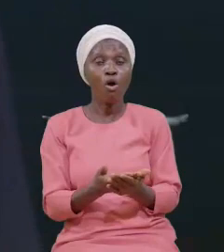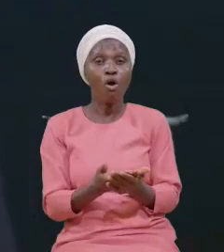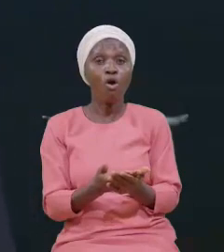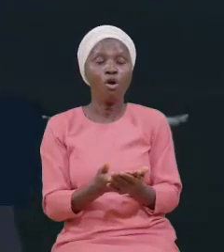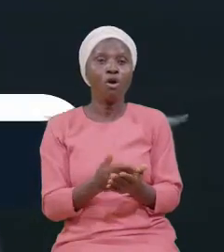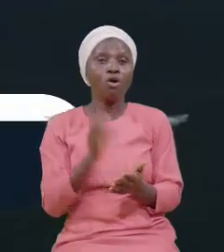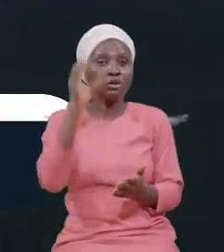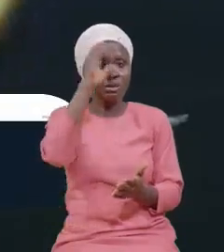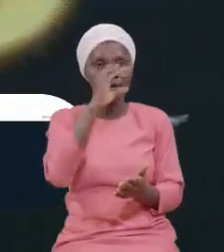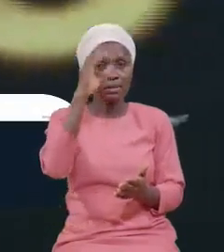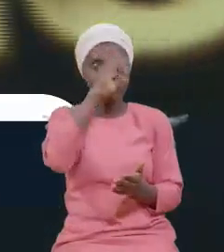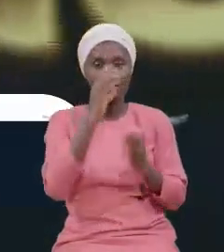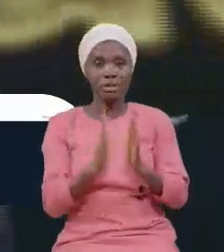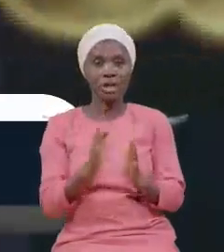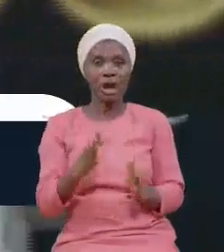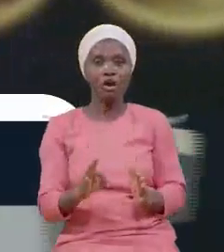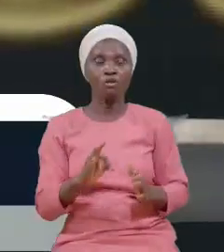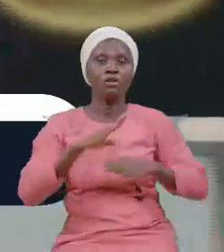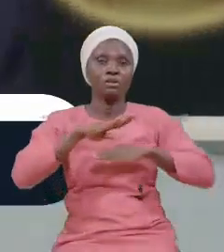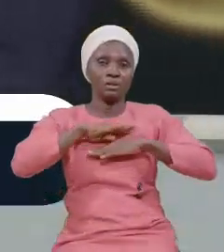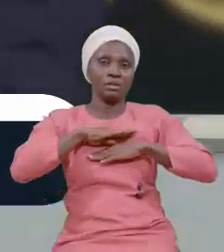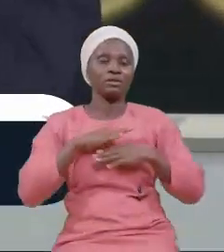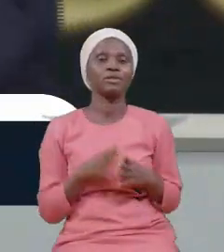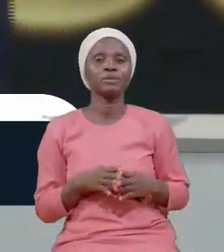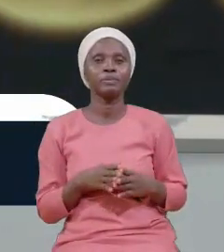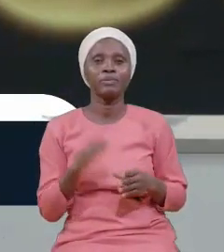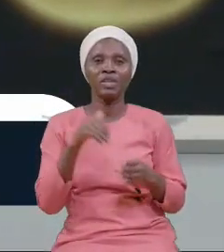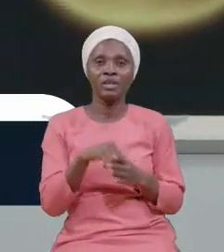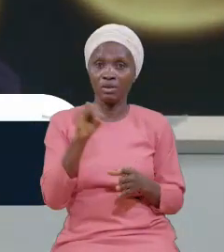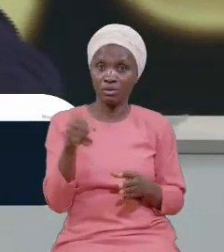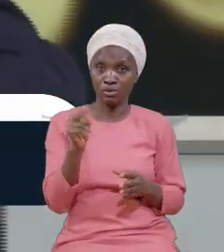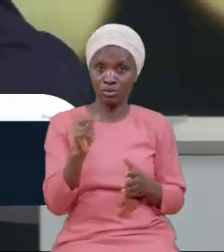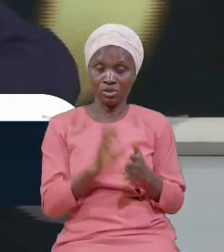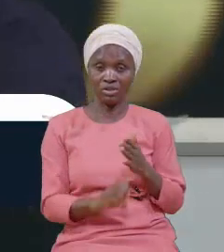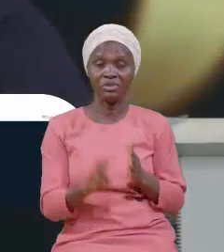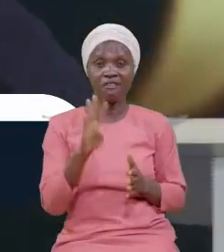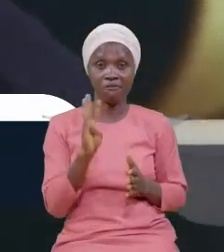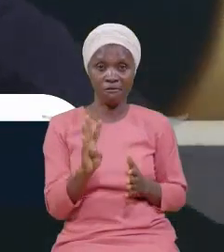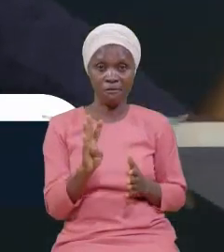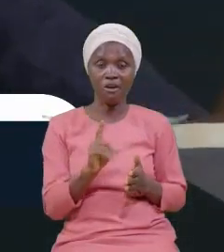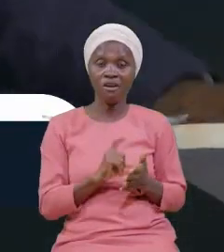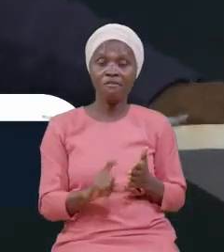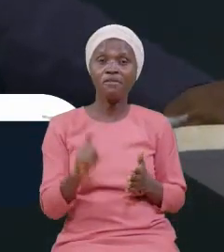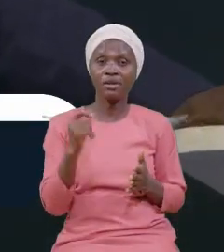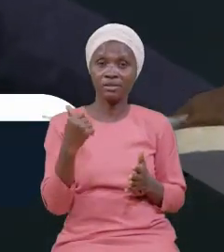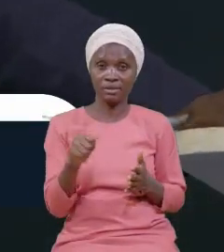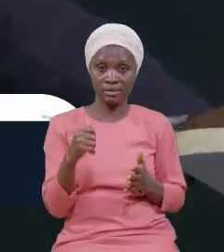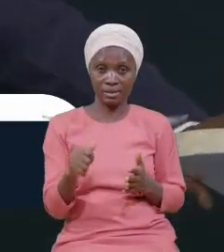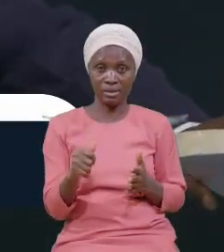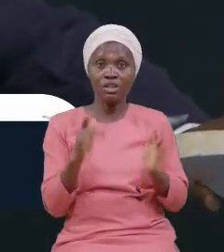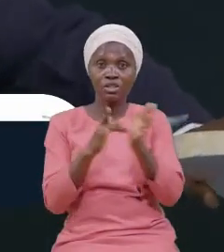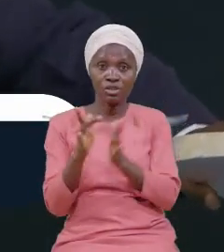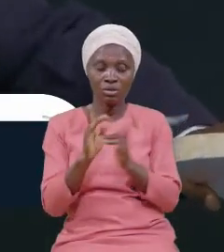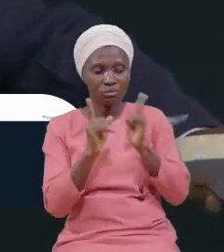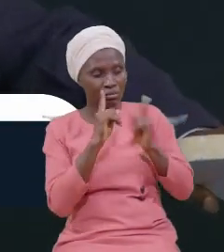satisfaction. In John chapter 4, reading from verse 10, Jesus was talking to the woman. He